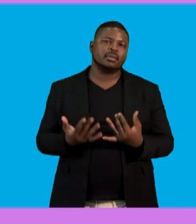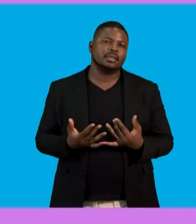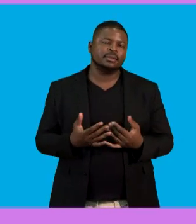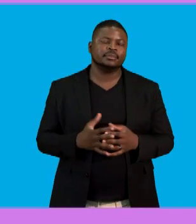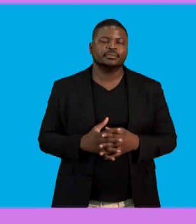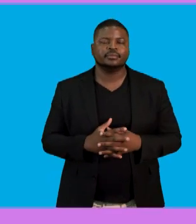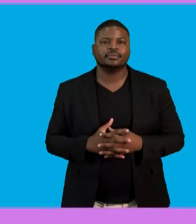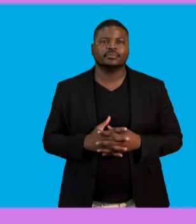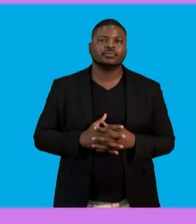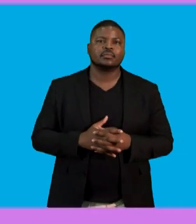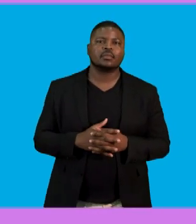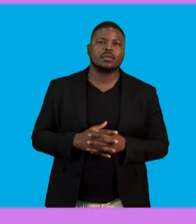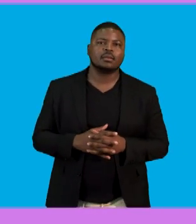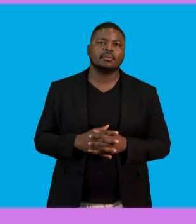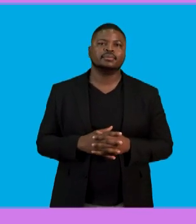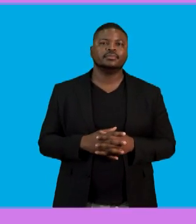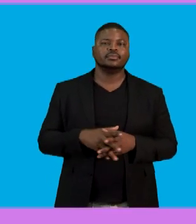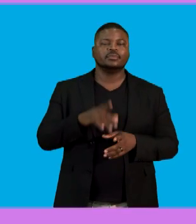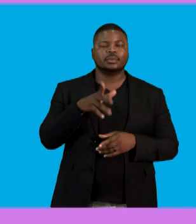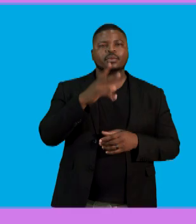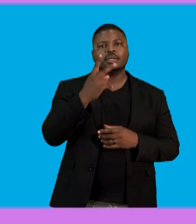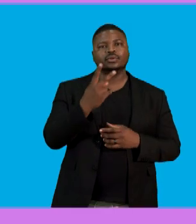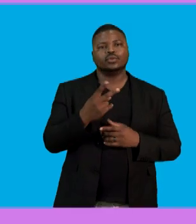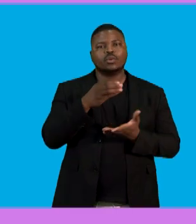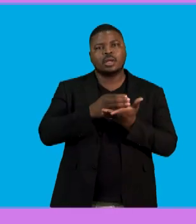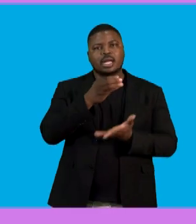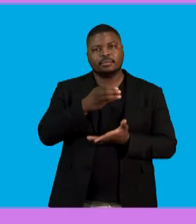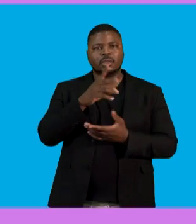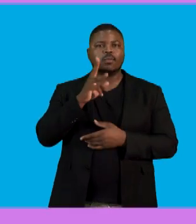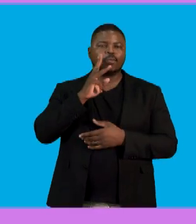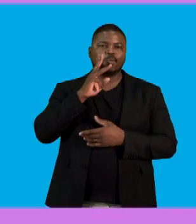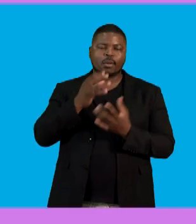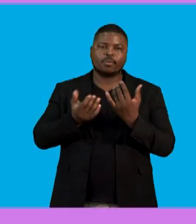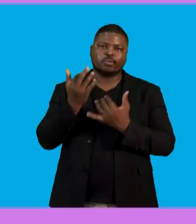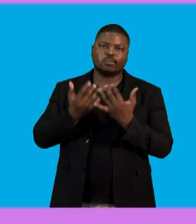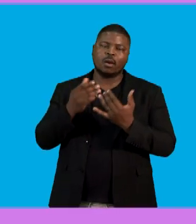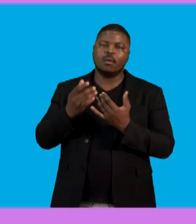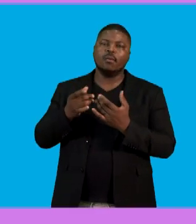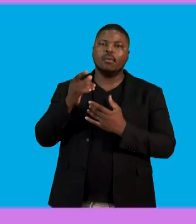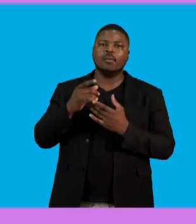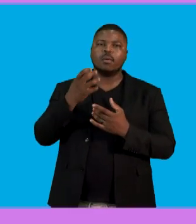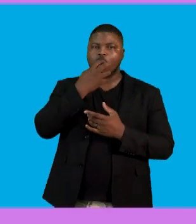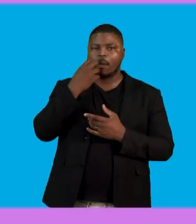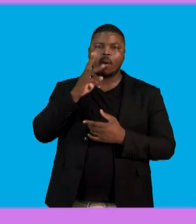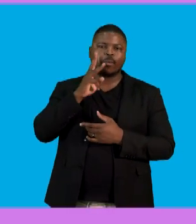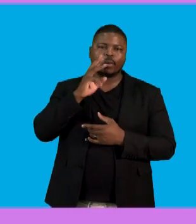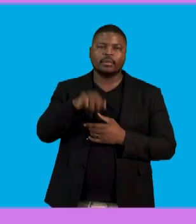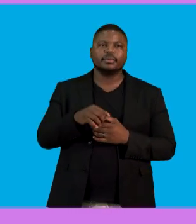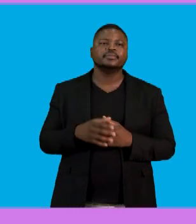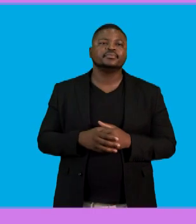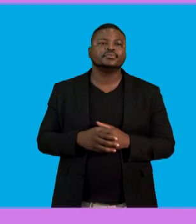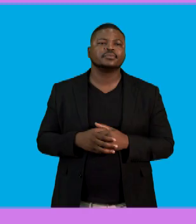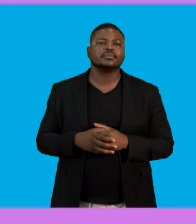2 multiplied by 1 will give you 2 cups. So we need 2 cups of boiling water. Okay, question C